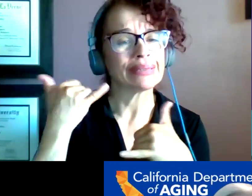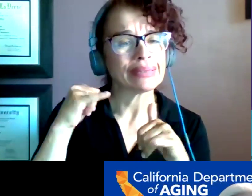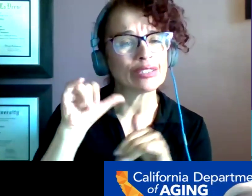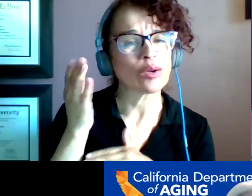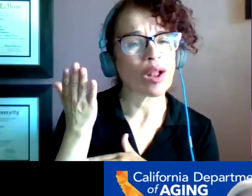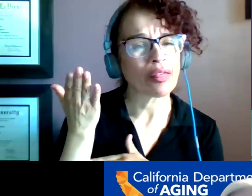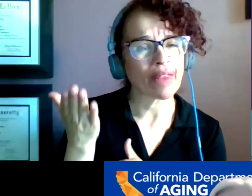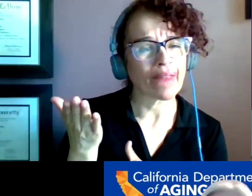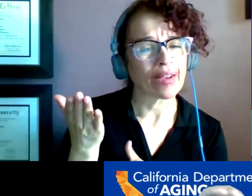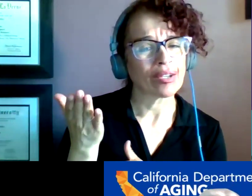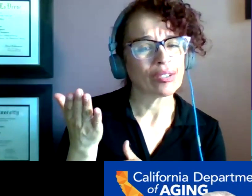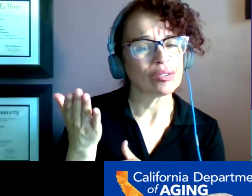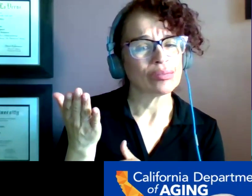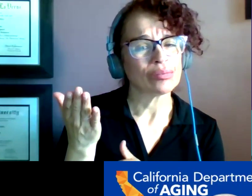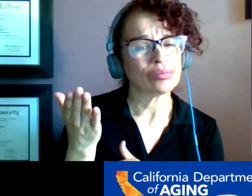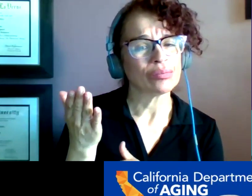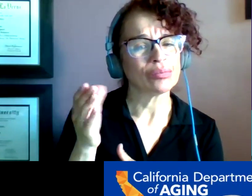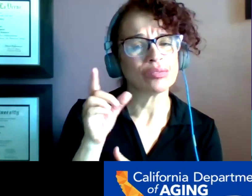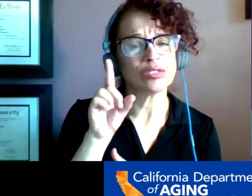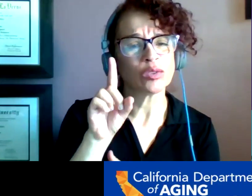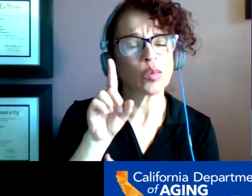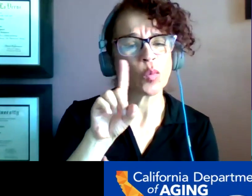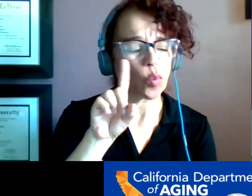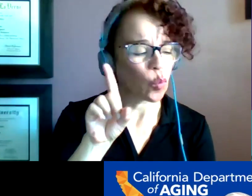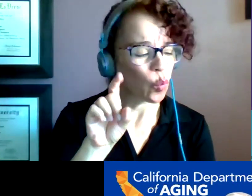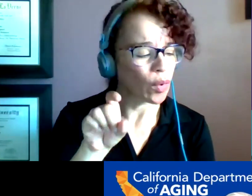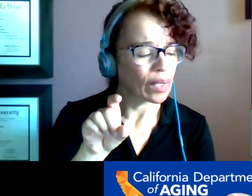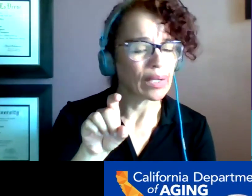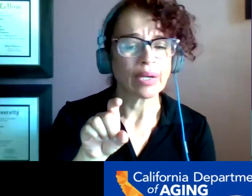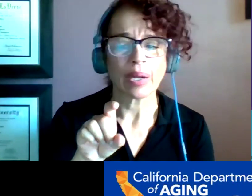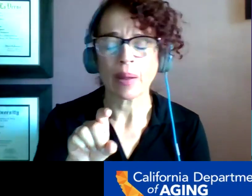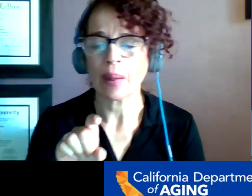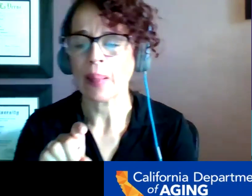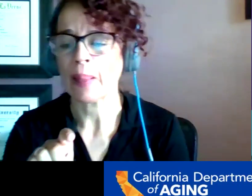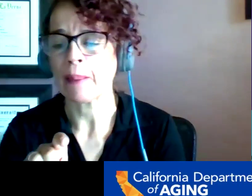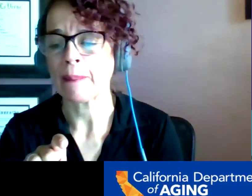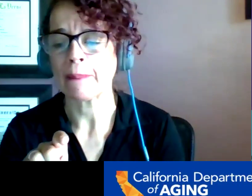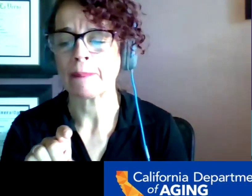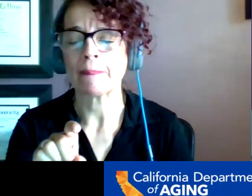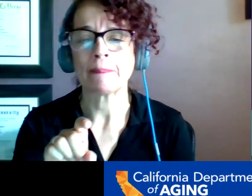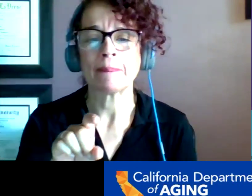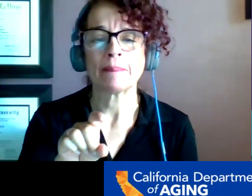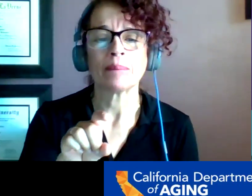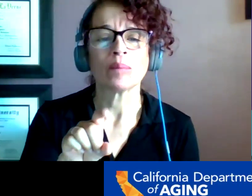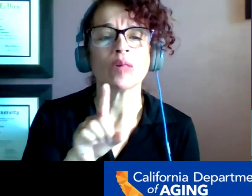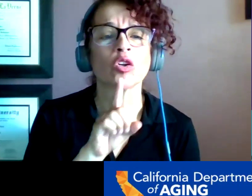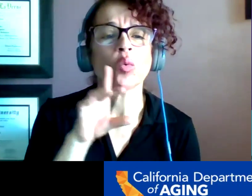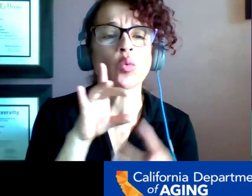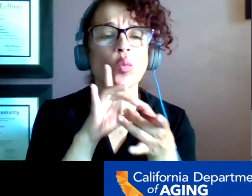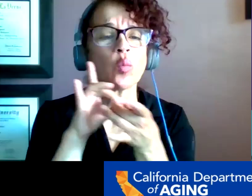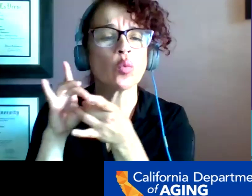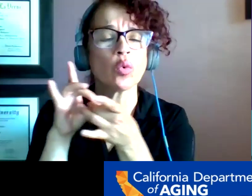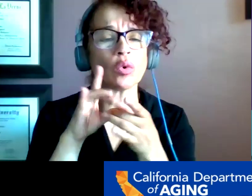there. And so questions during this segment. It's related to